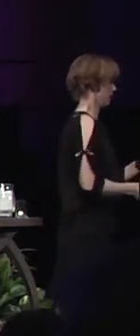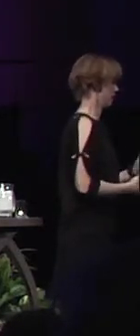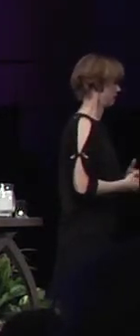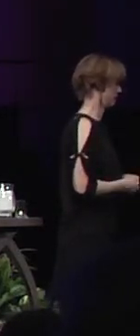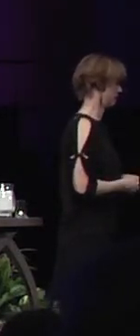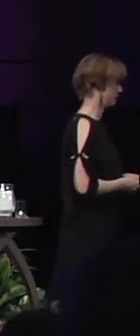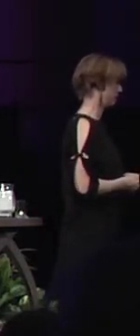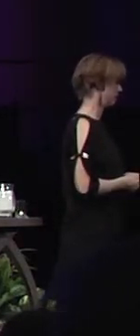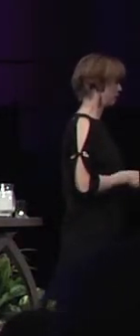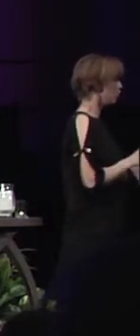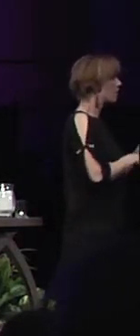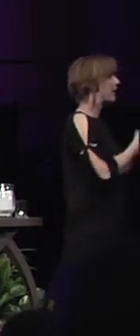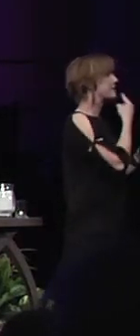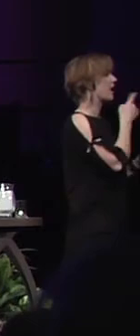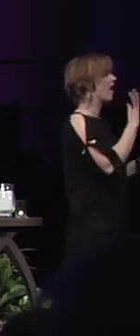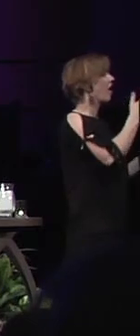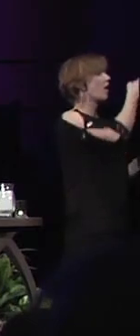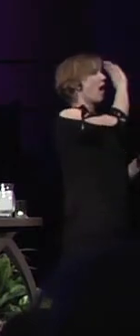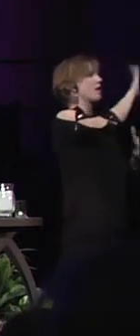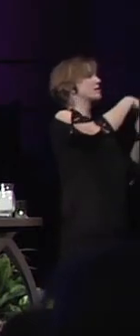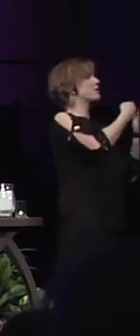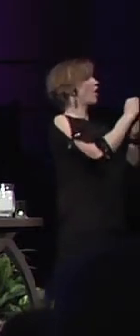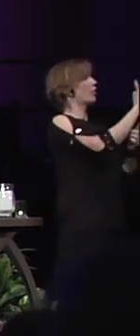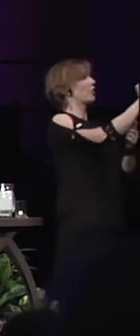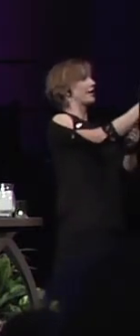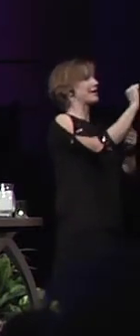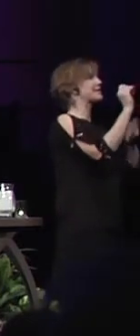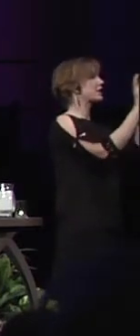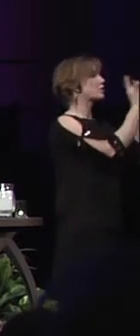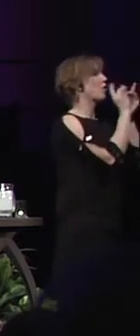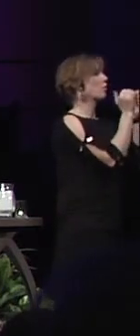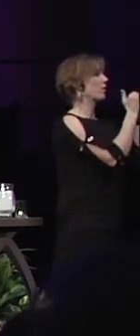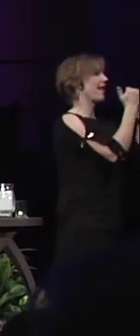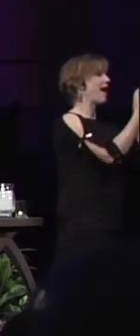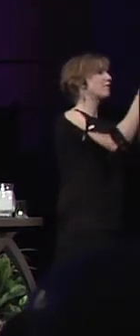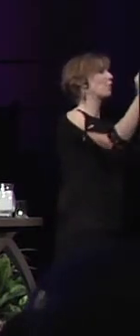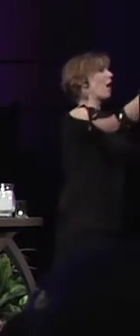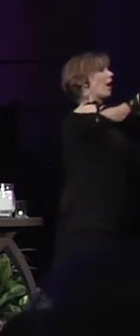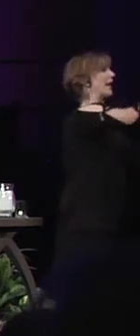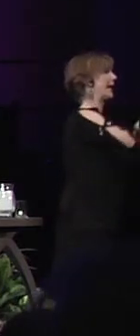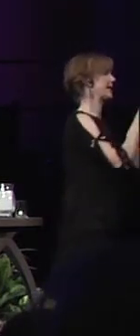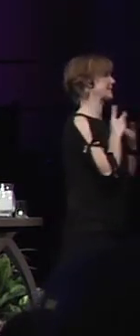You can't say God is all there is and is one with everybody except for me.